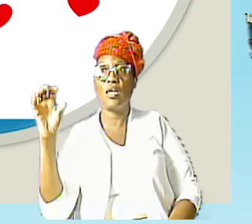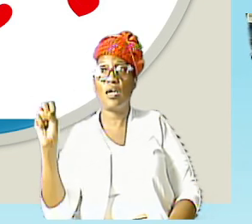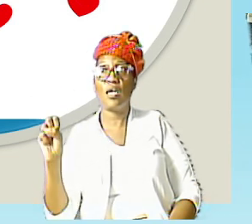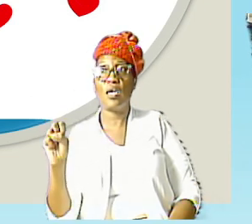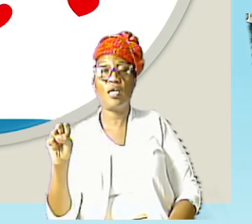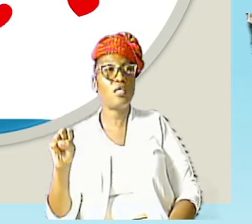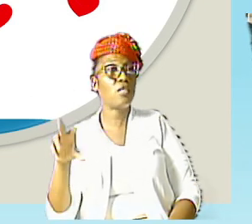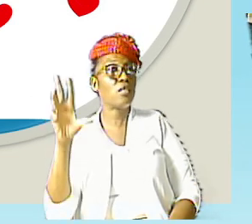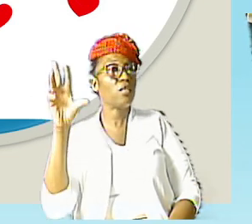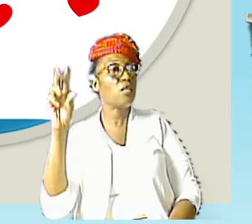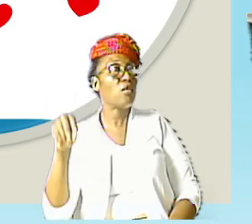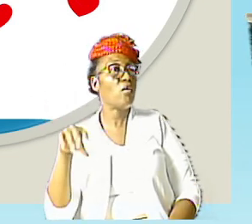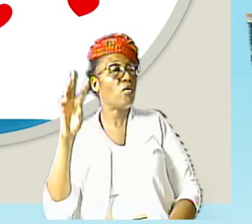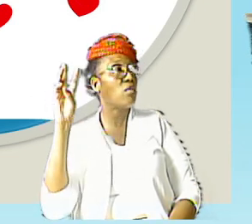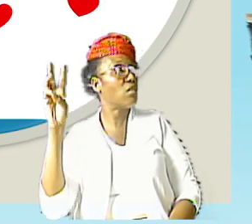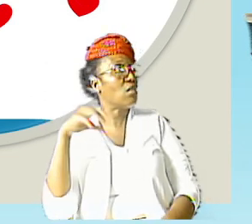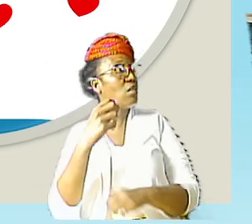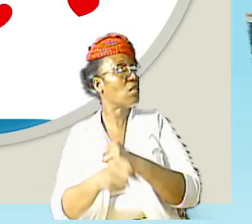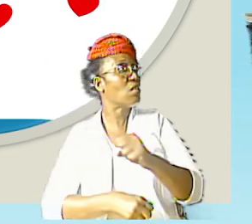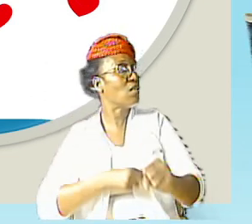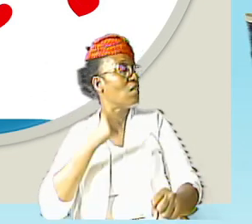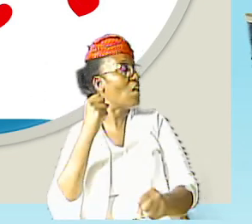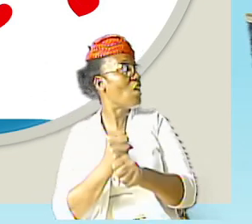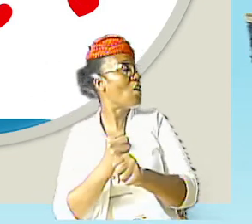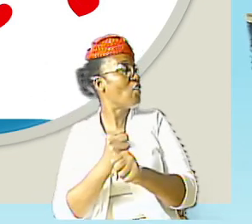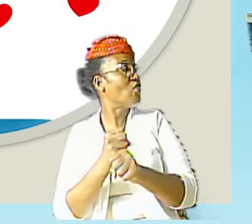years. Come on.